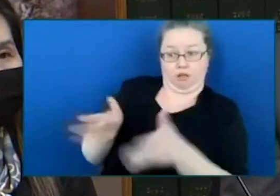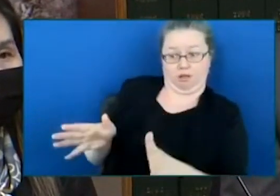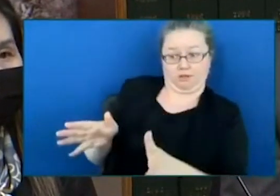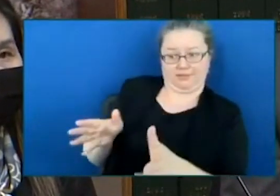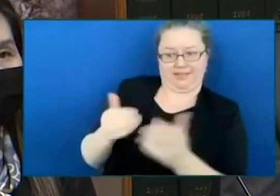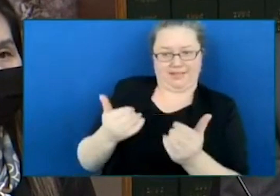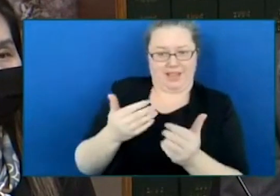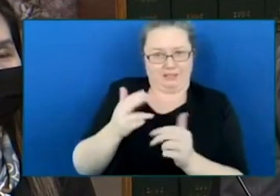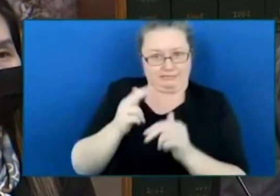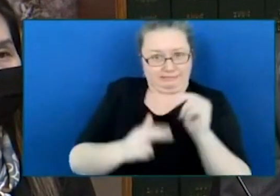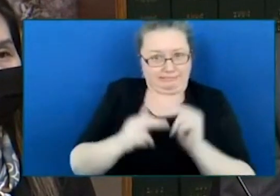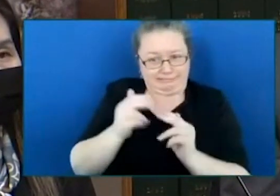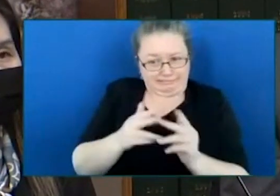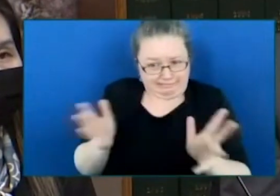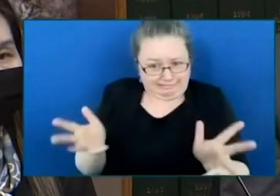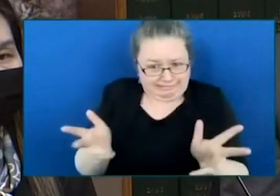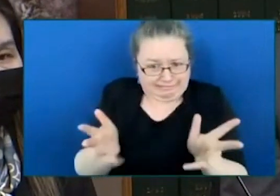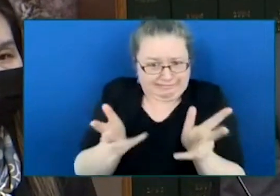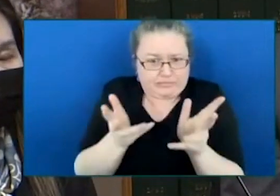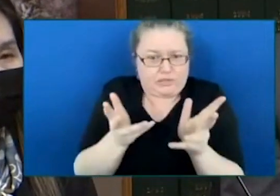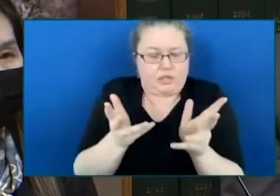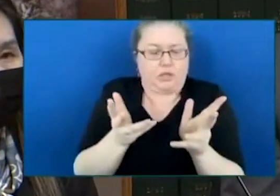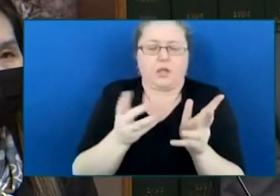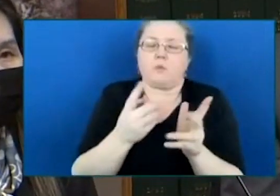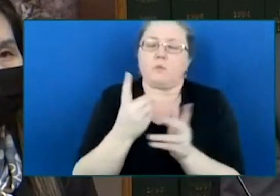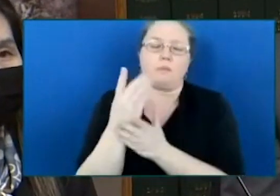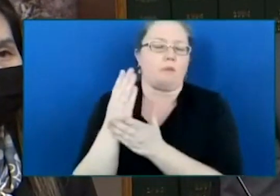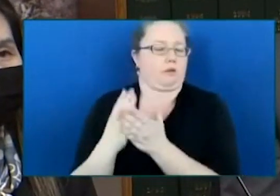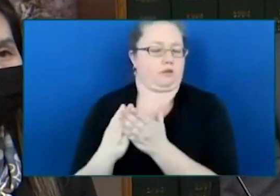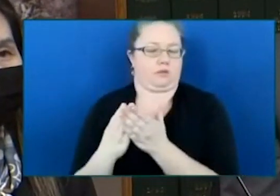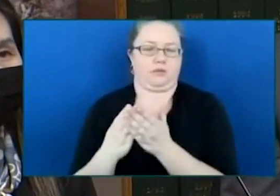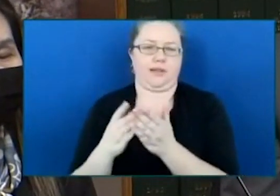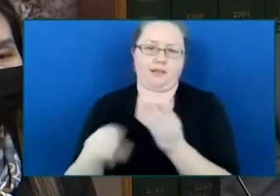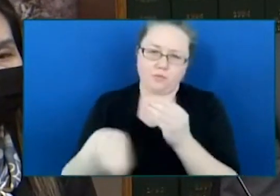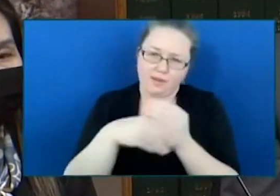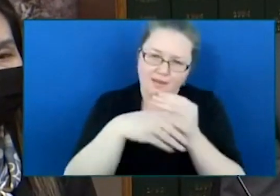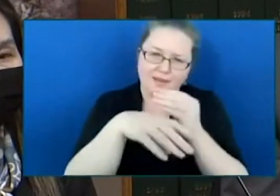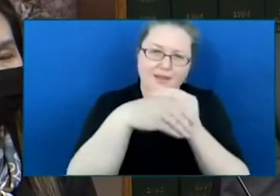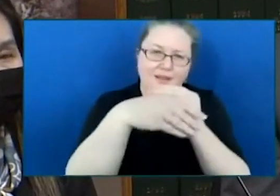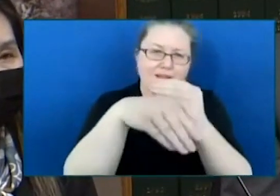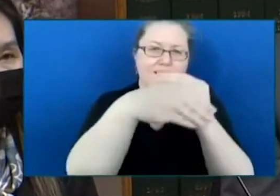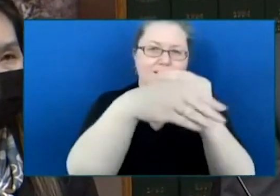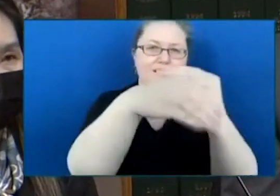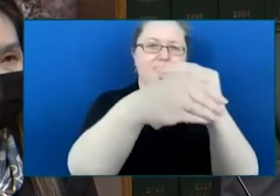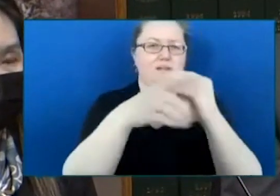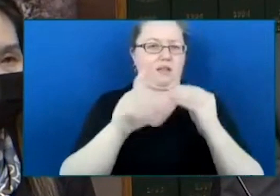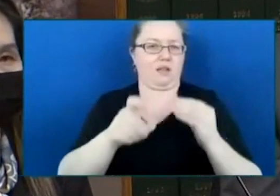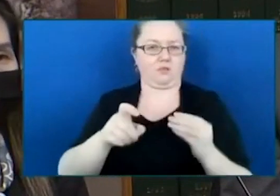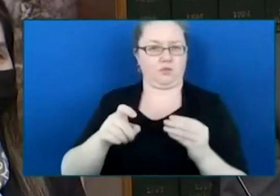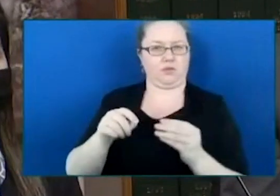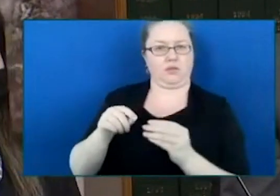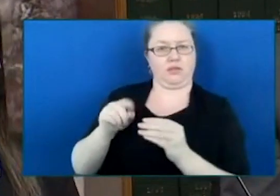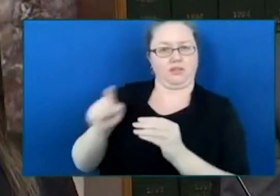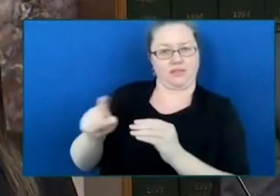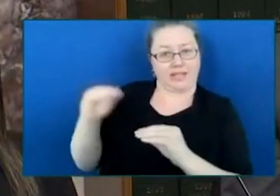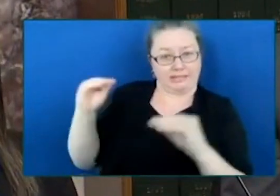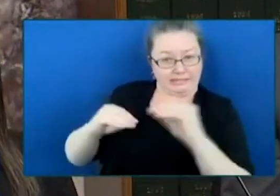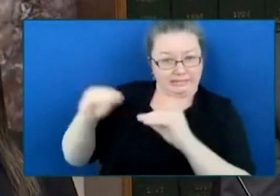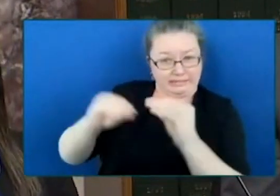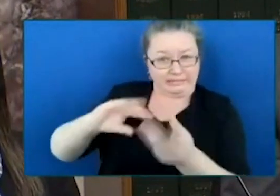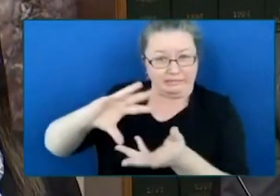job. We must act now to protect people and communities against future climate